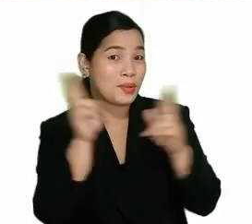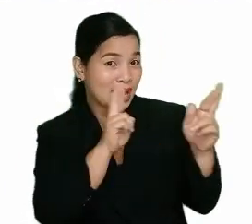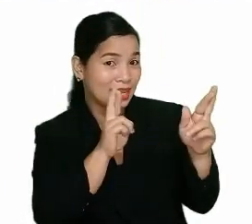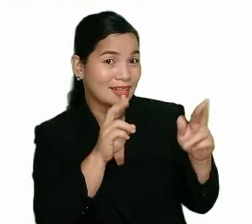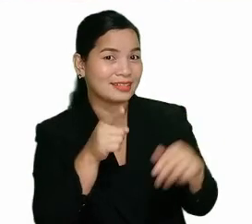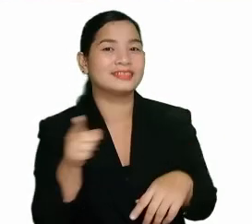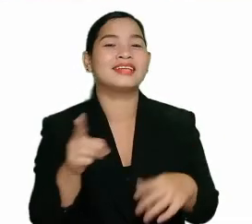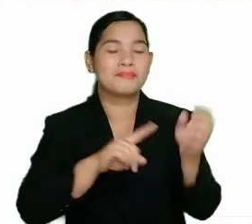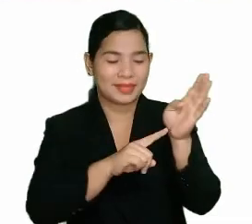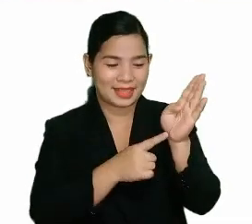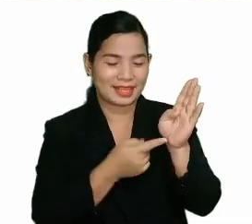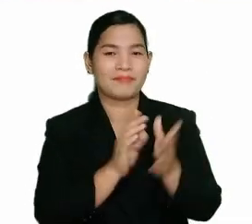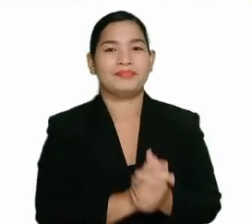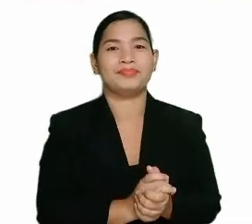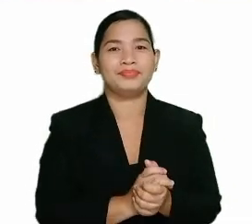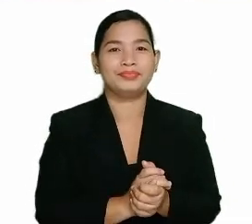us begin.